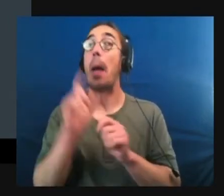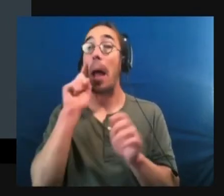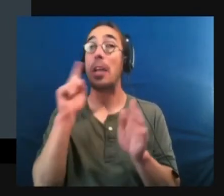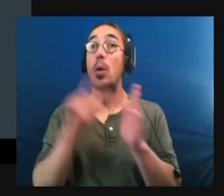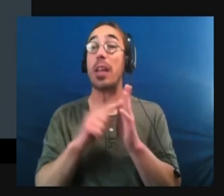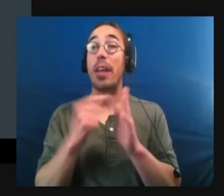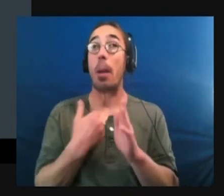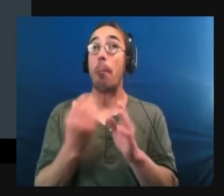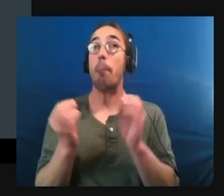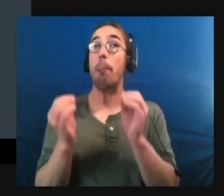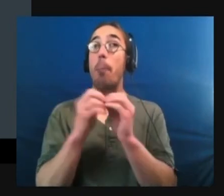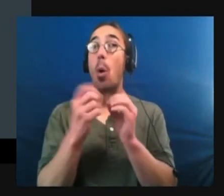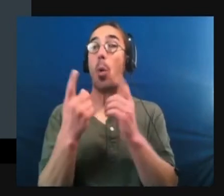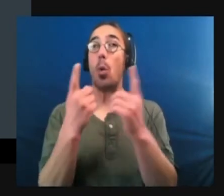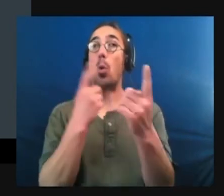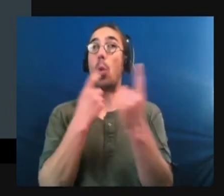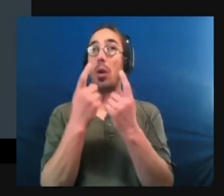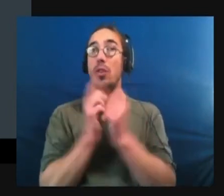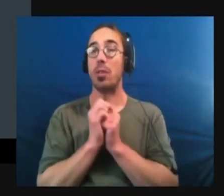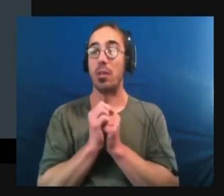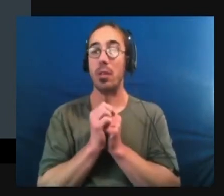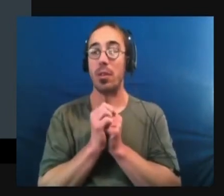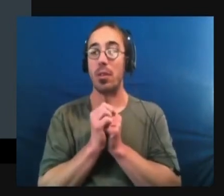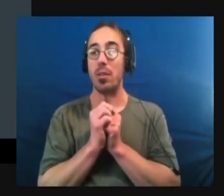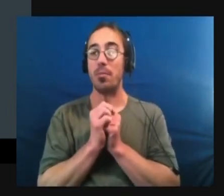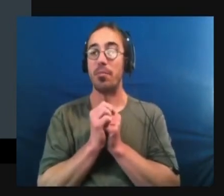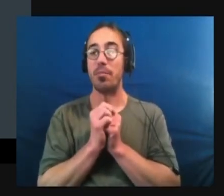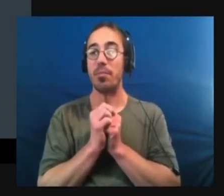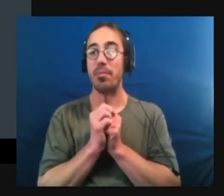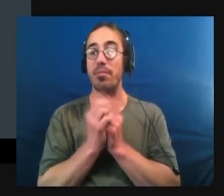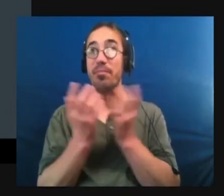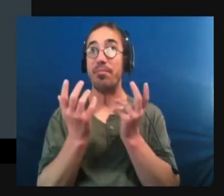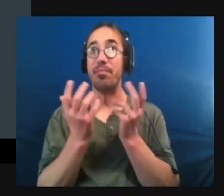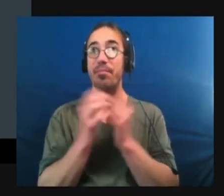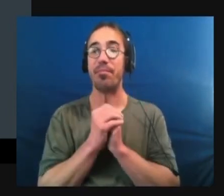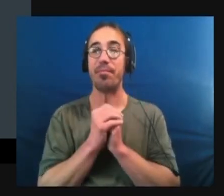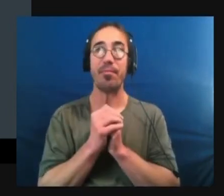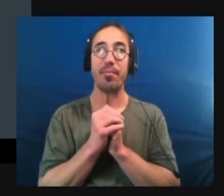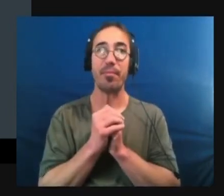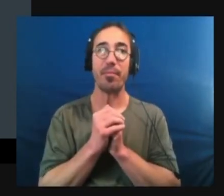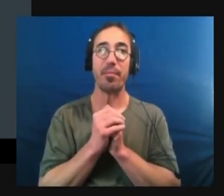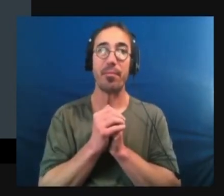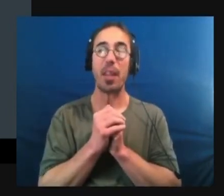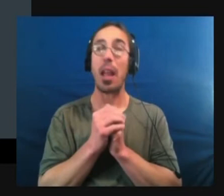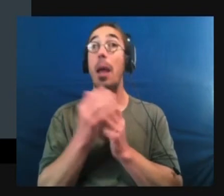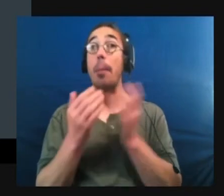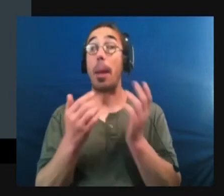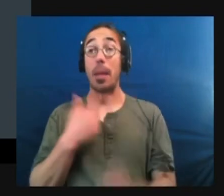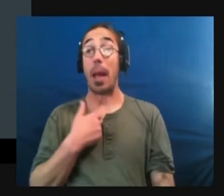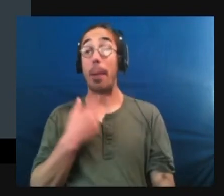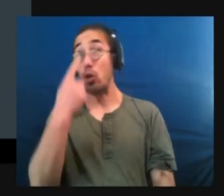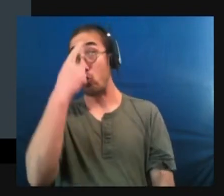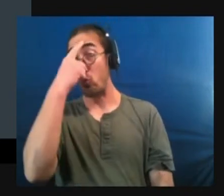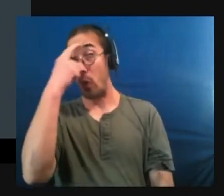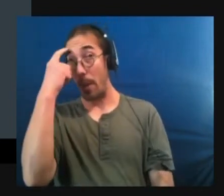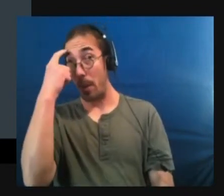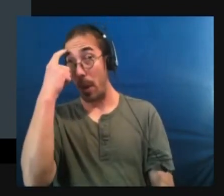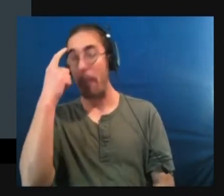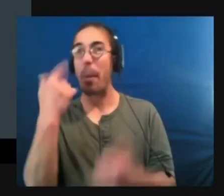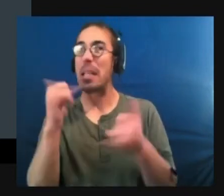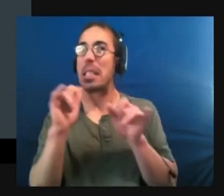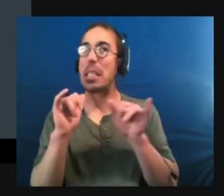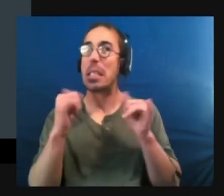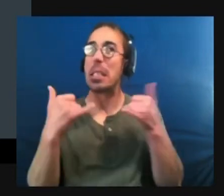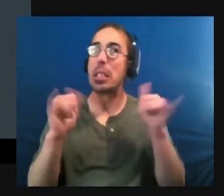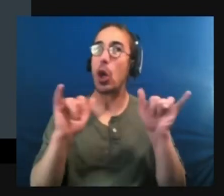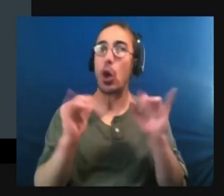get like nuts and bolts. How the heck, like okay, maybe I'm parenting from trauma. Maybe my parenting style